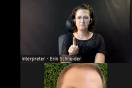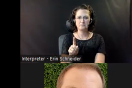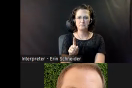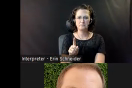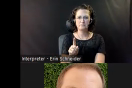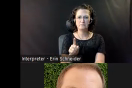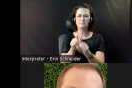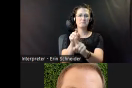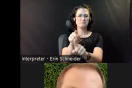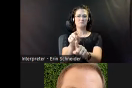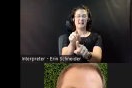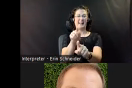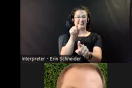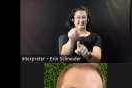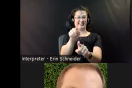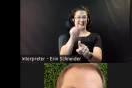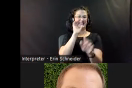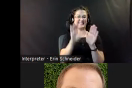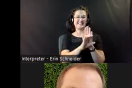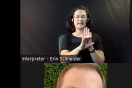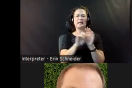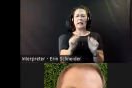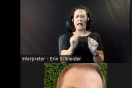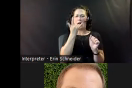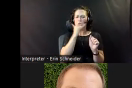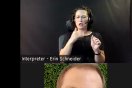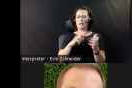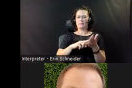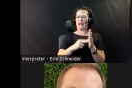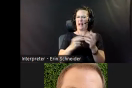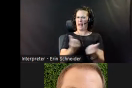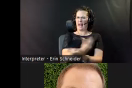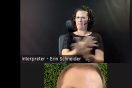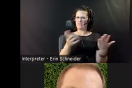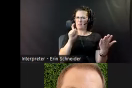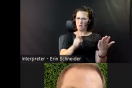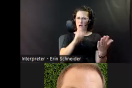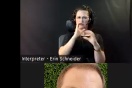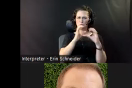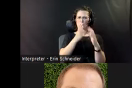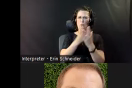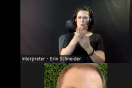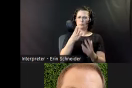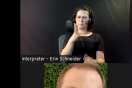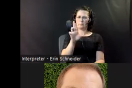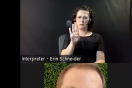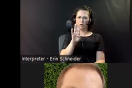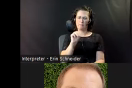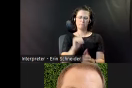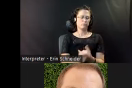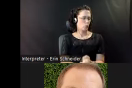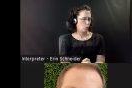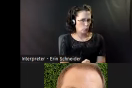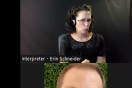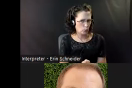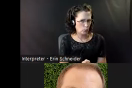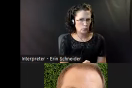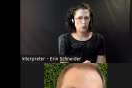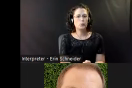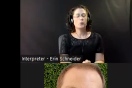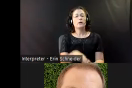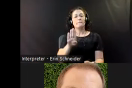through BRM. You notice the two circles on the right and the left of that BRM box? BRM engages with business partners and is